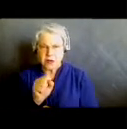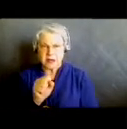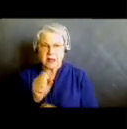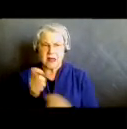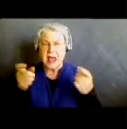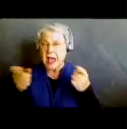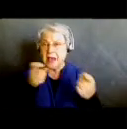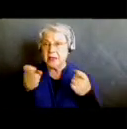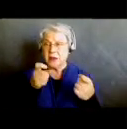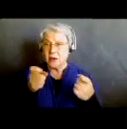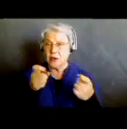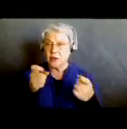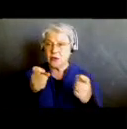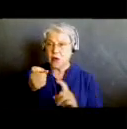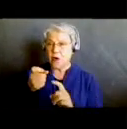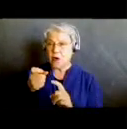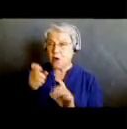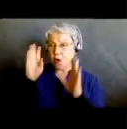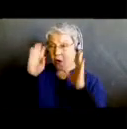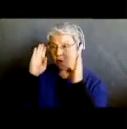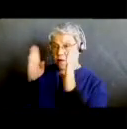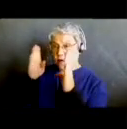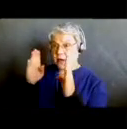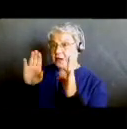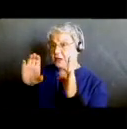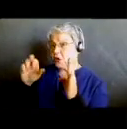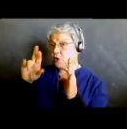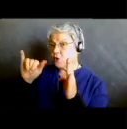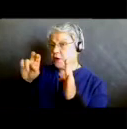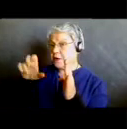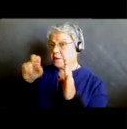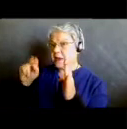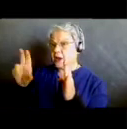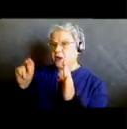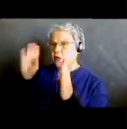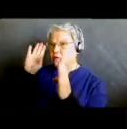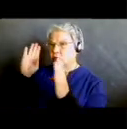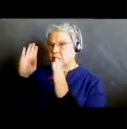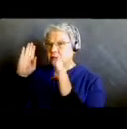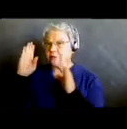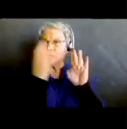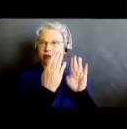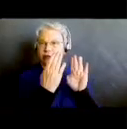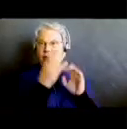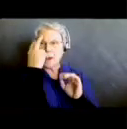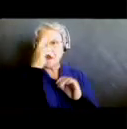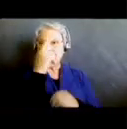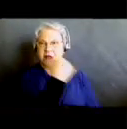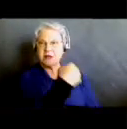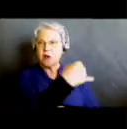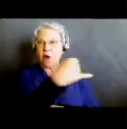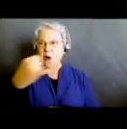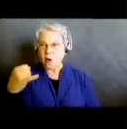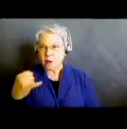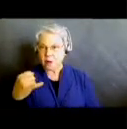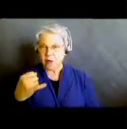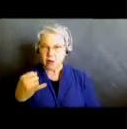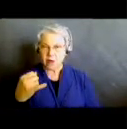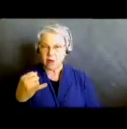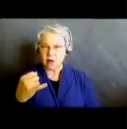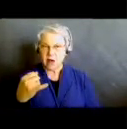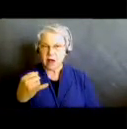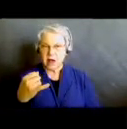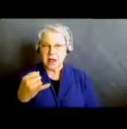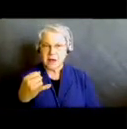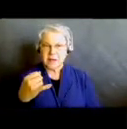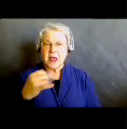from the Caribbean and isolating it along the US-Mexico boundary. So within the terms of spectacle, not only have